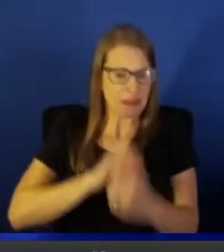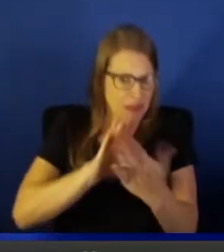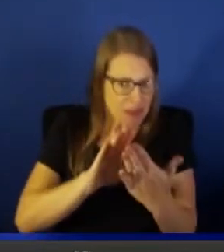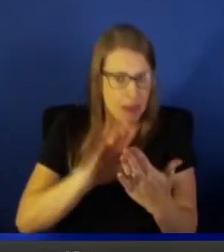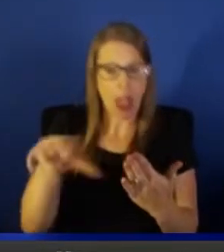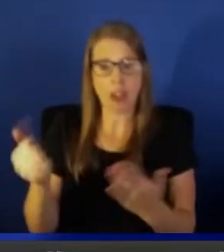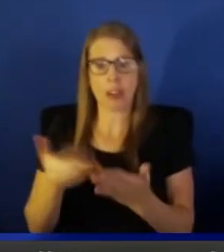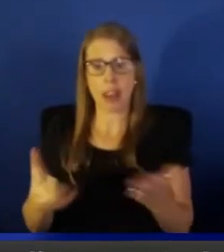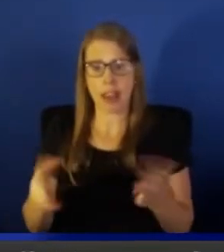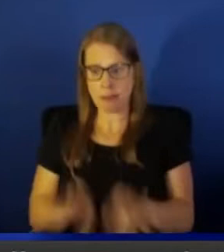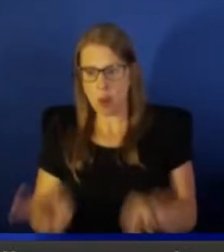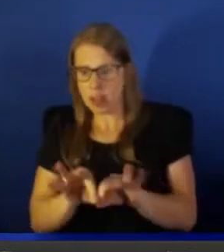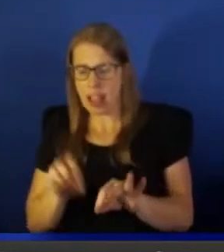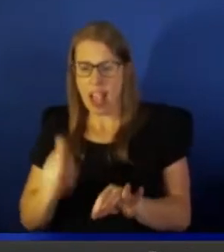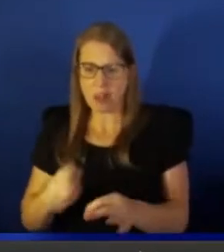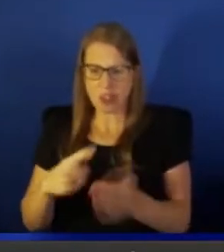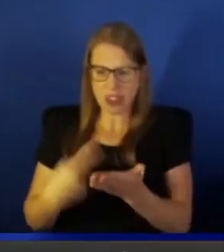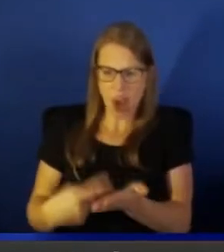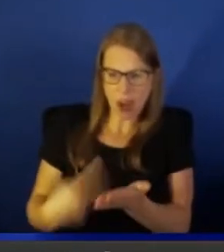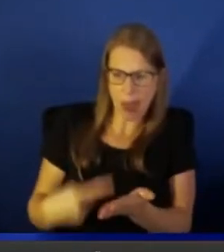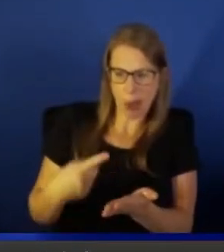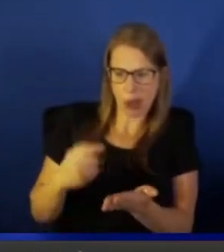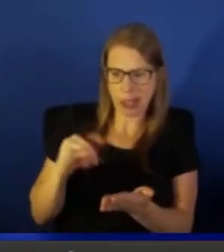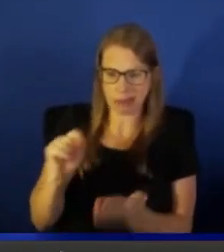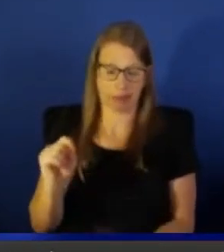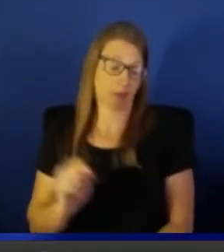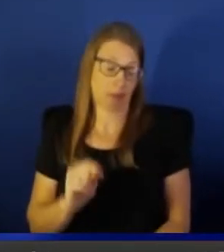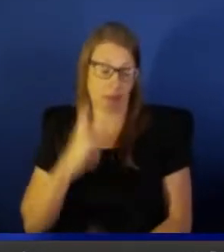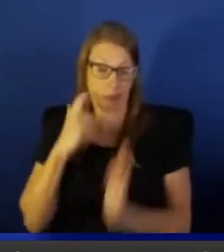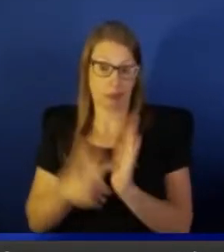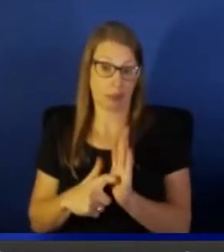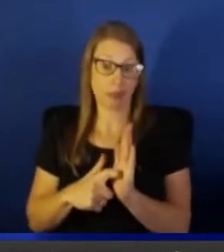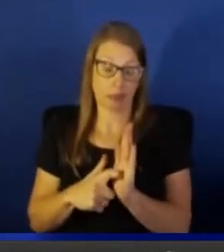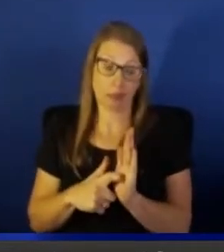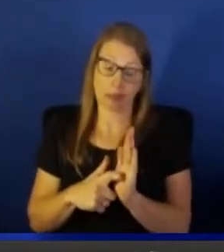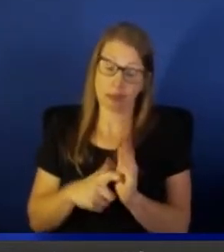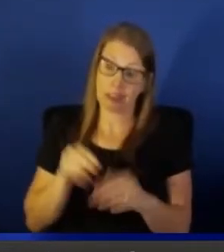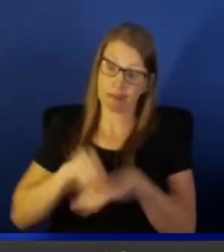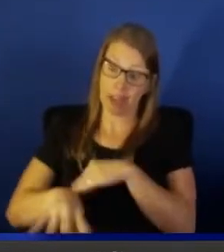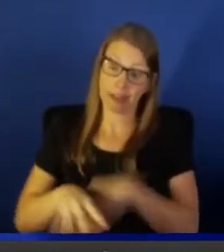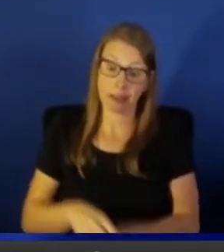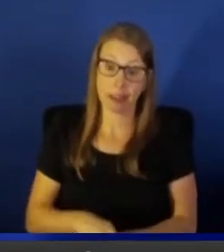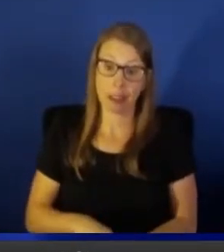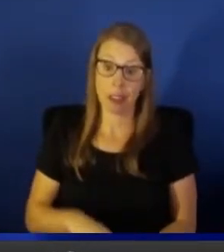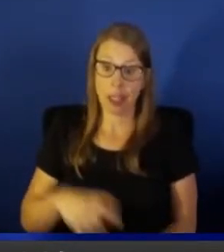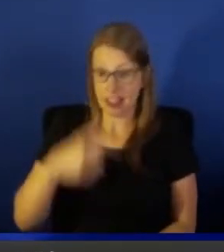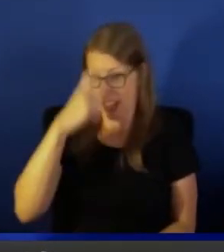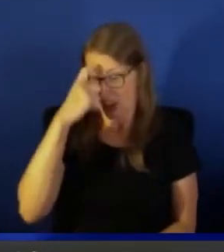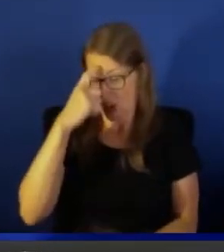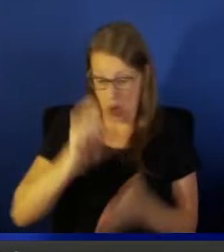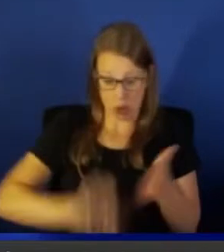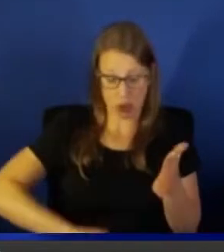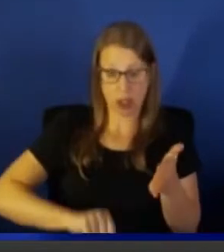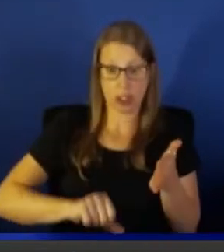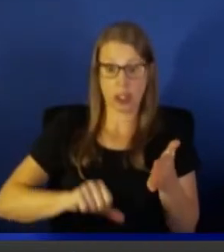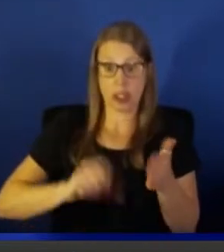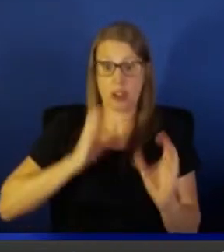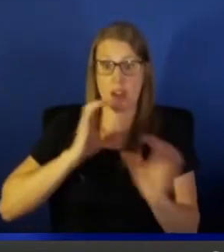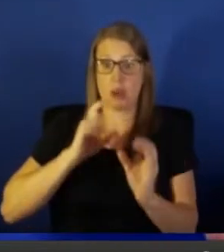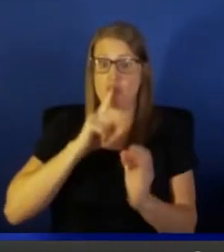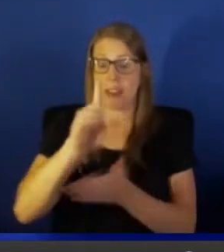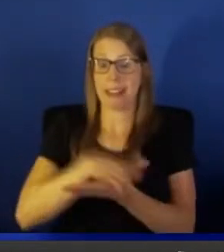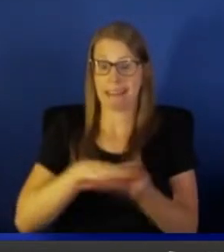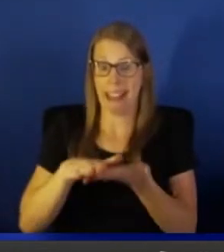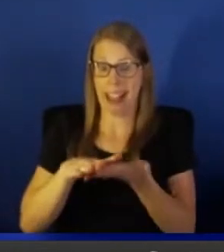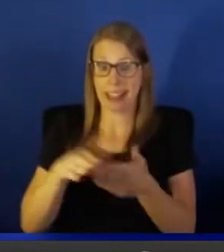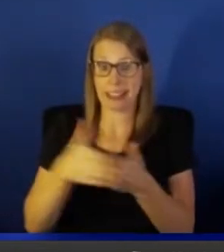have to talk about it. You have to recognize that it is something that makes a difference. That neurosurgeon conversation I had was in a very nice neighborhood where we're just